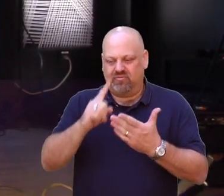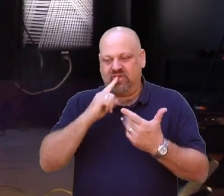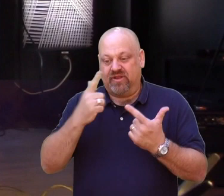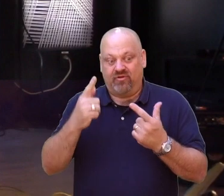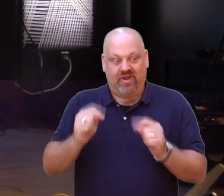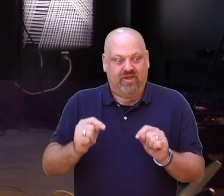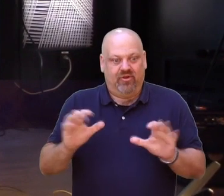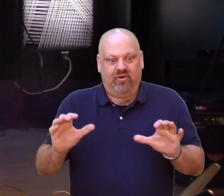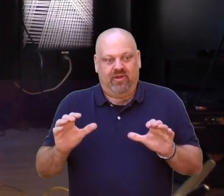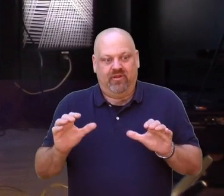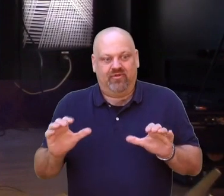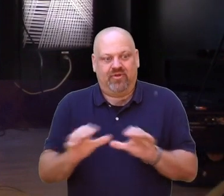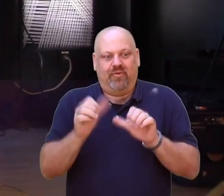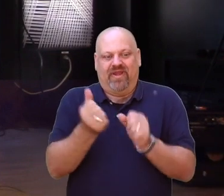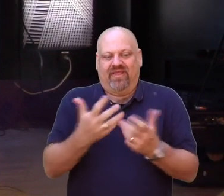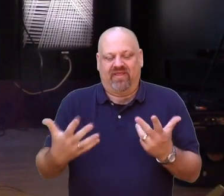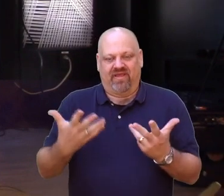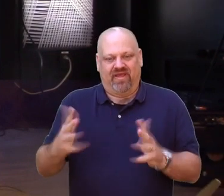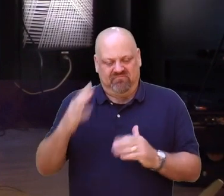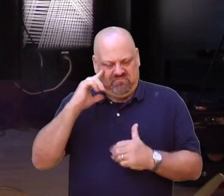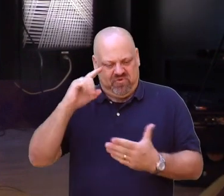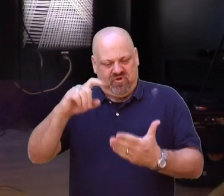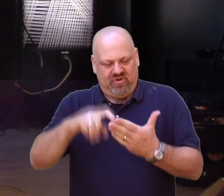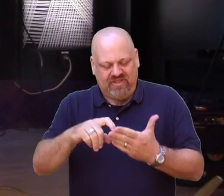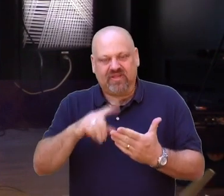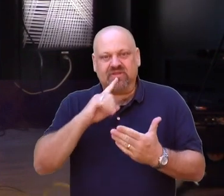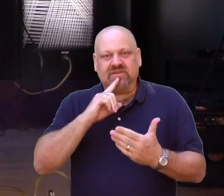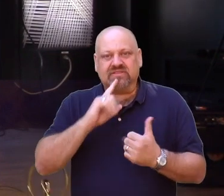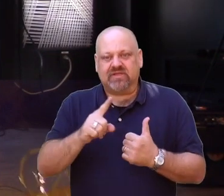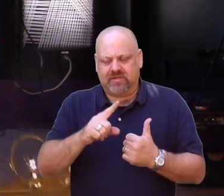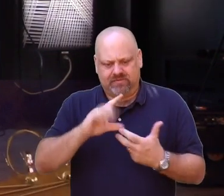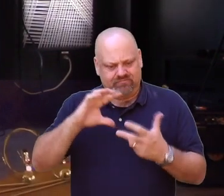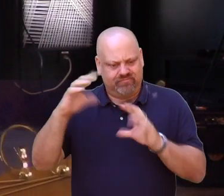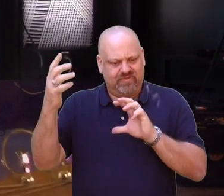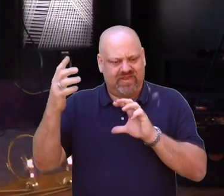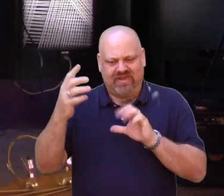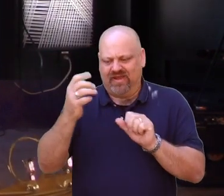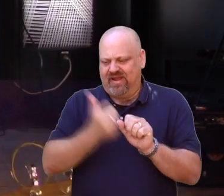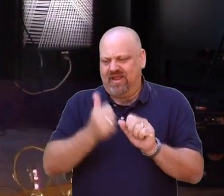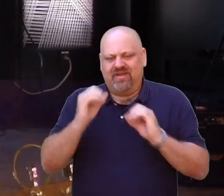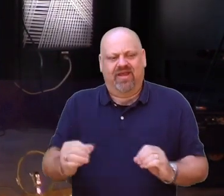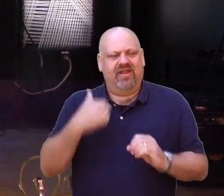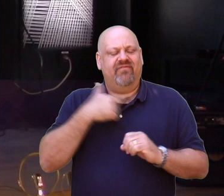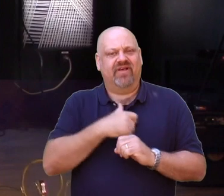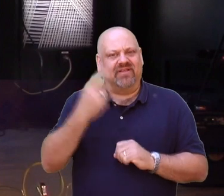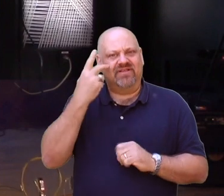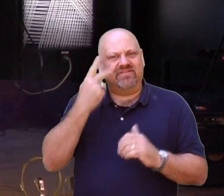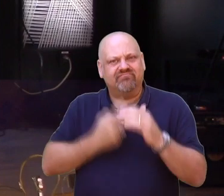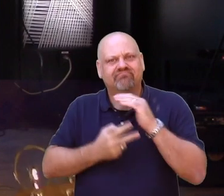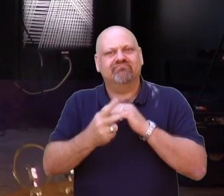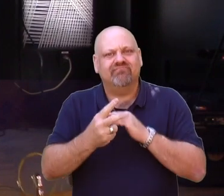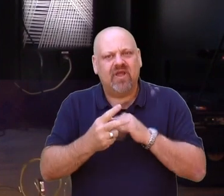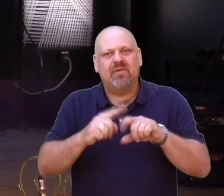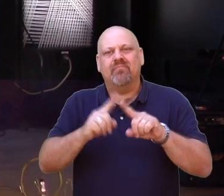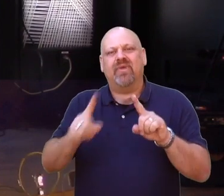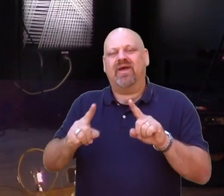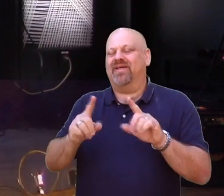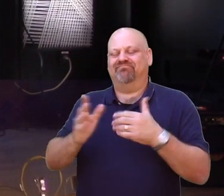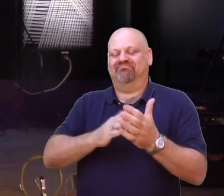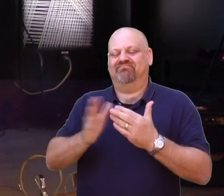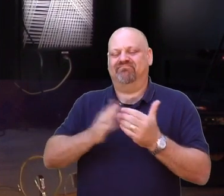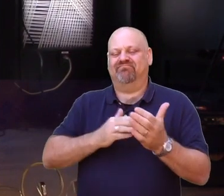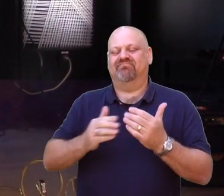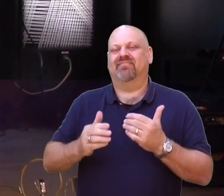try to really attempt to do anything. I know this has been such a disruption that none of us ever saw coming. But needless to